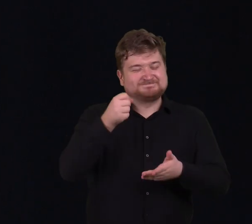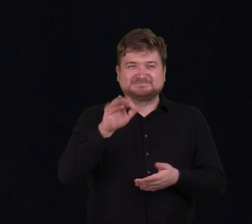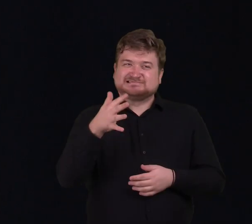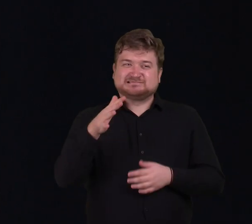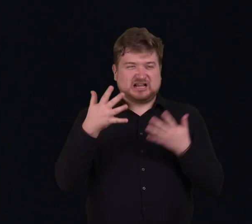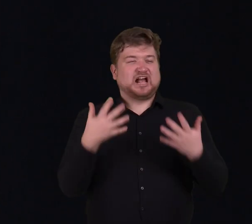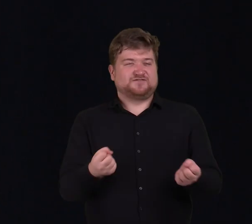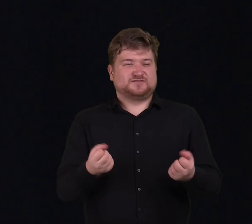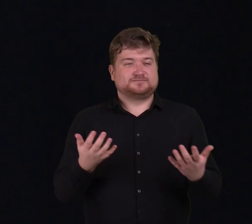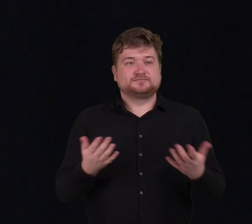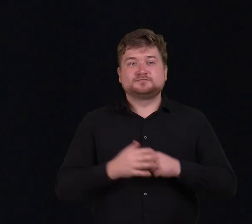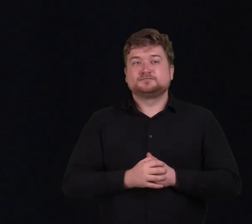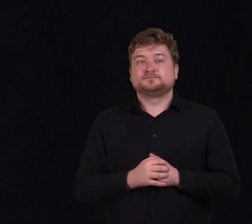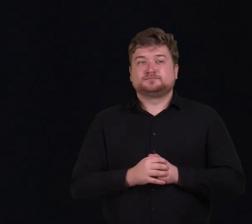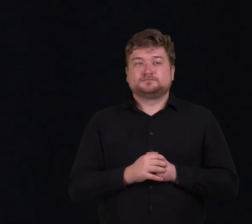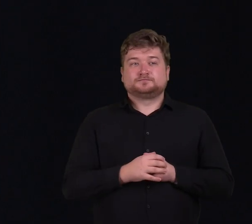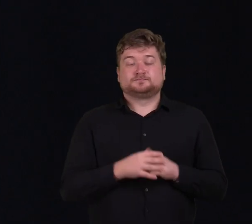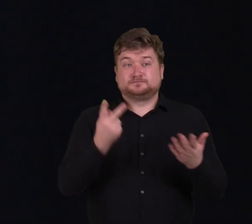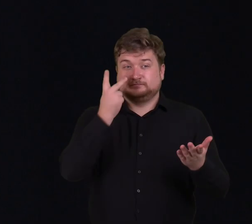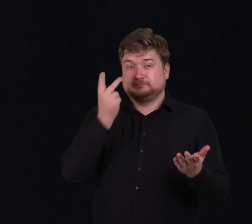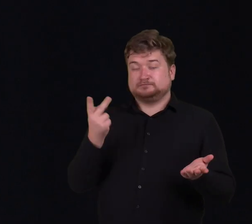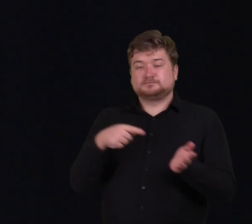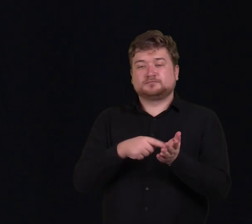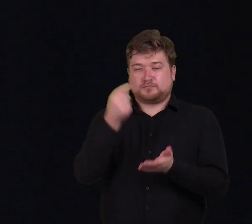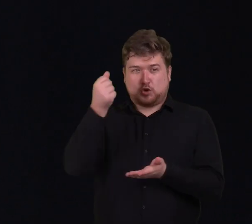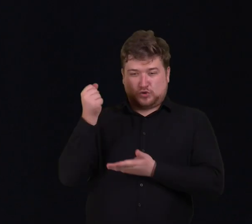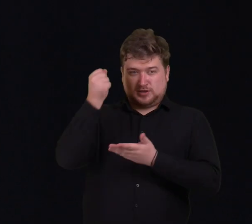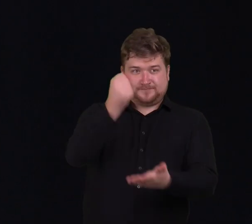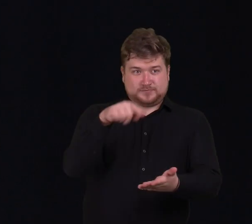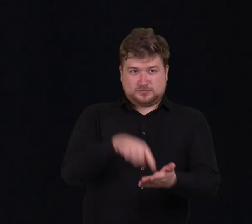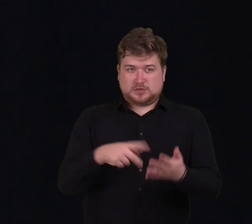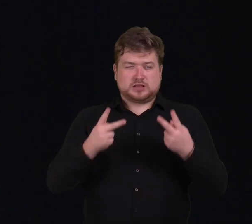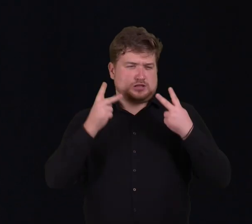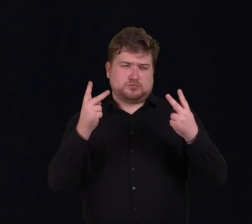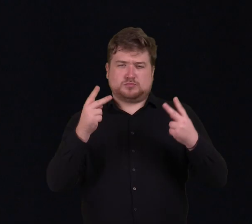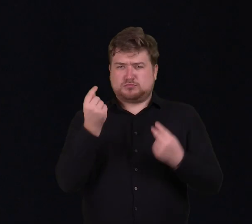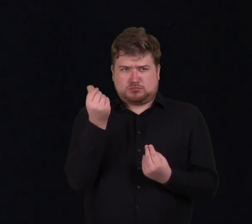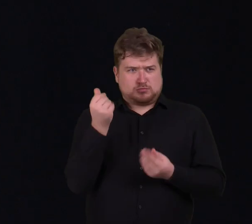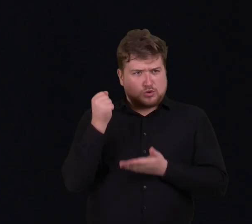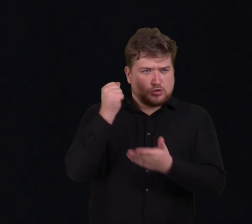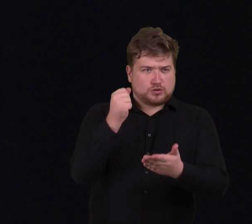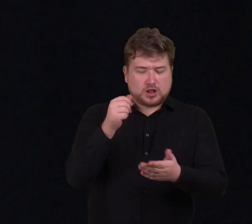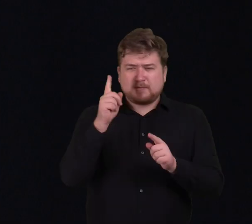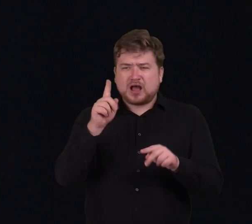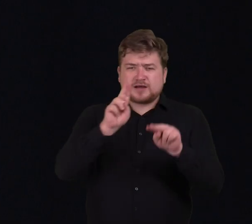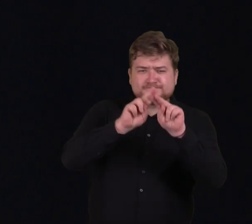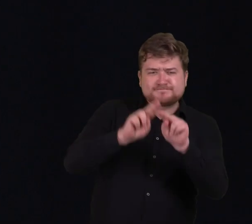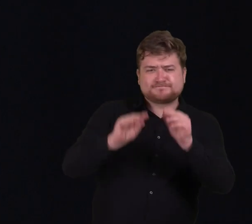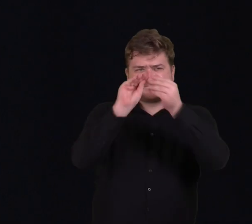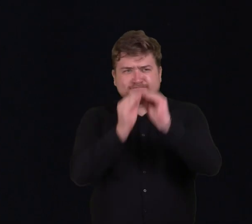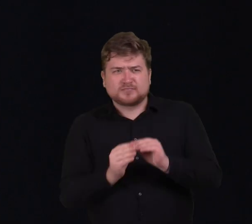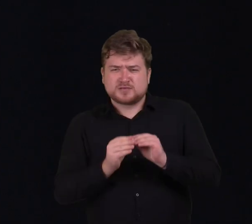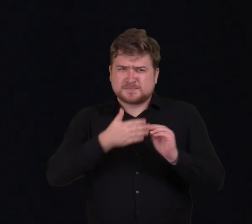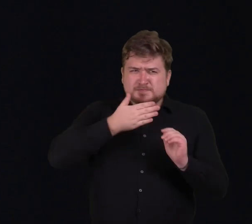you think, areas with less existing capacity to catch up? And secondly, what sort of, if we can think